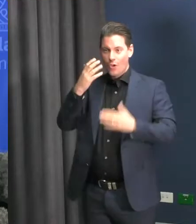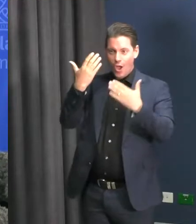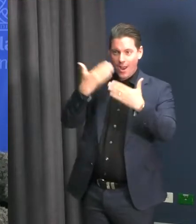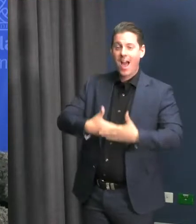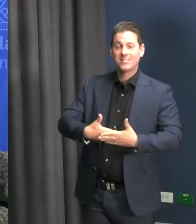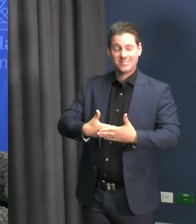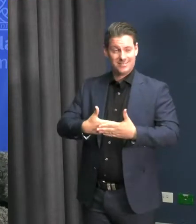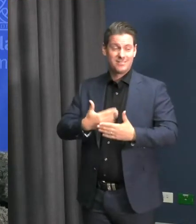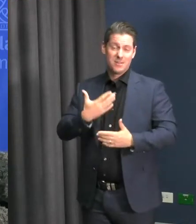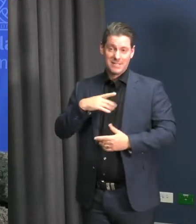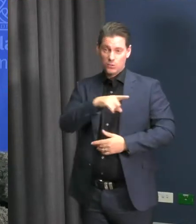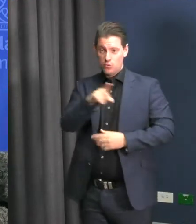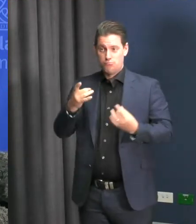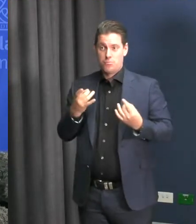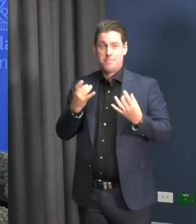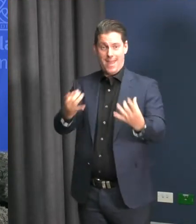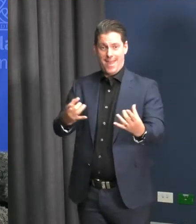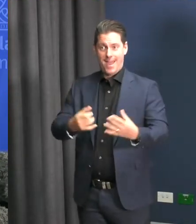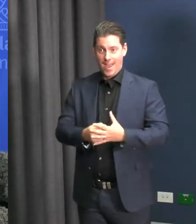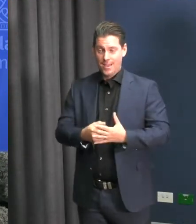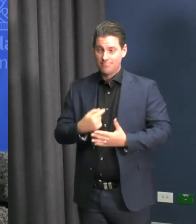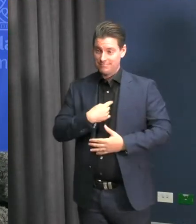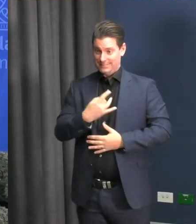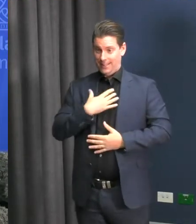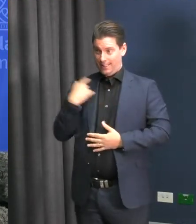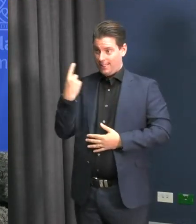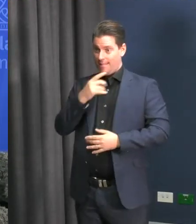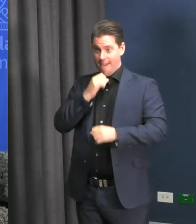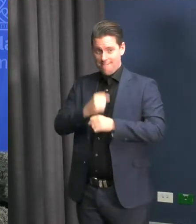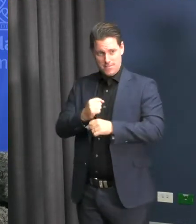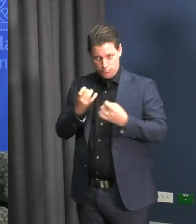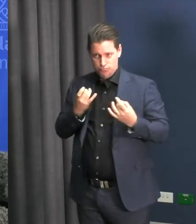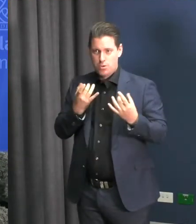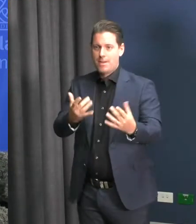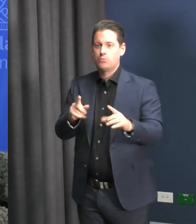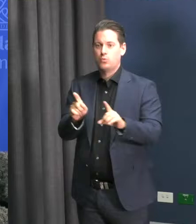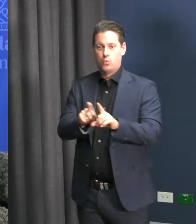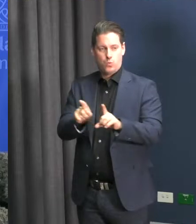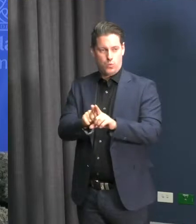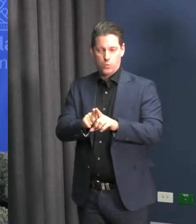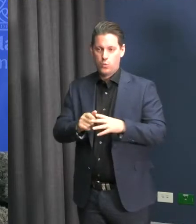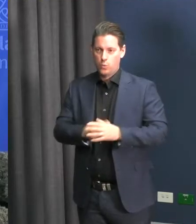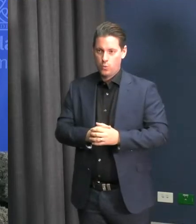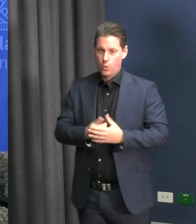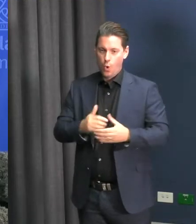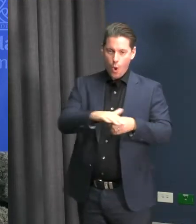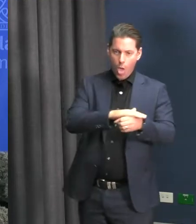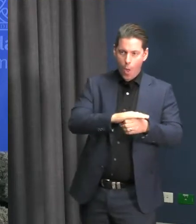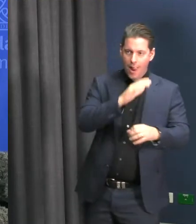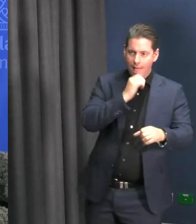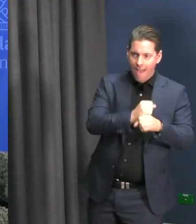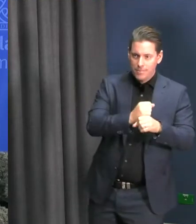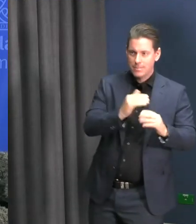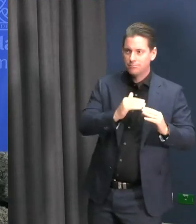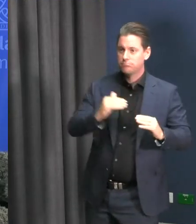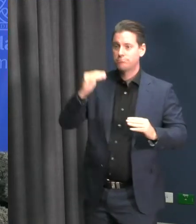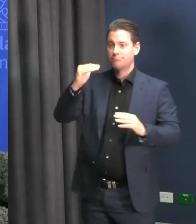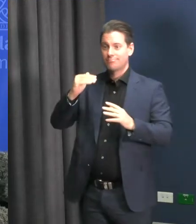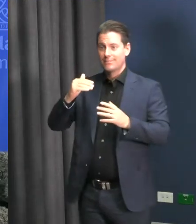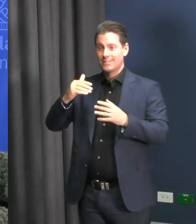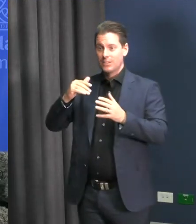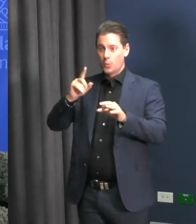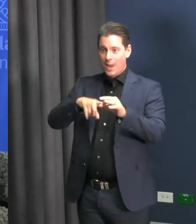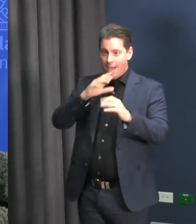And we are here today to tell you that we are preparing for that right across all levels of government and agencies to support this